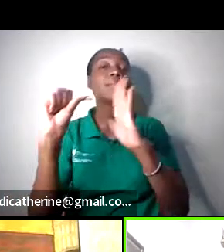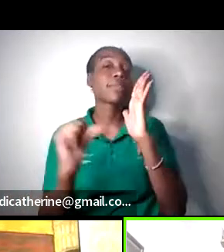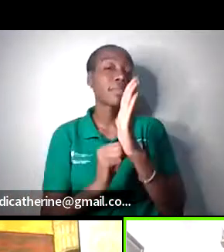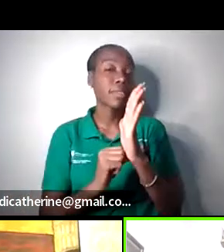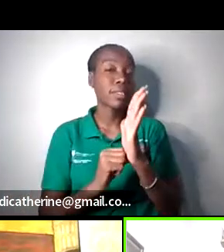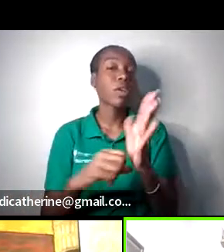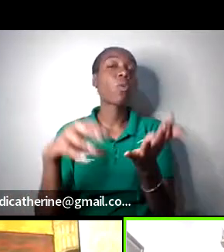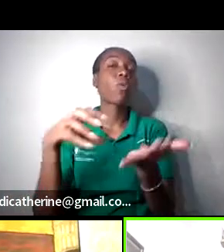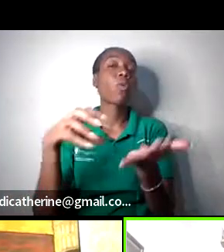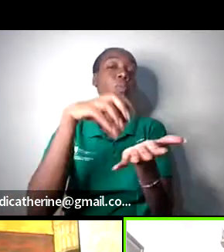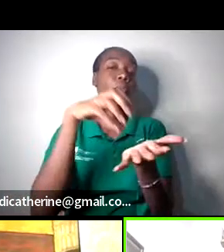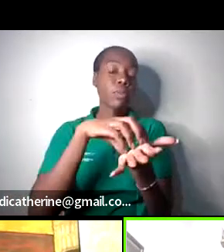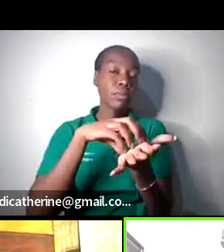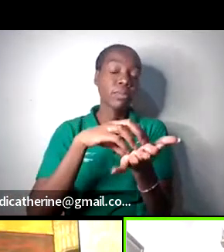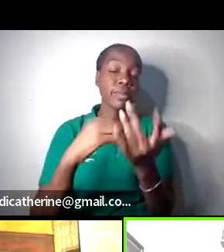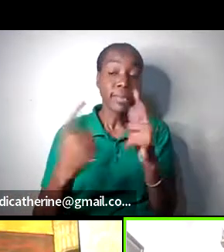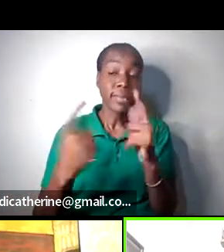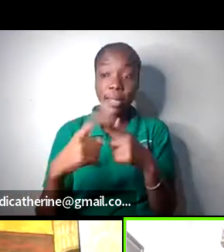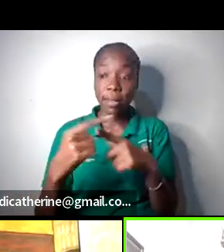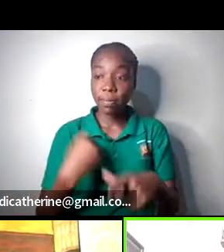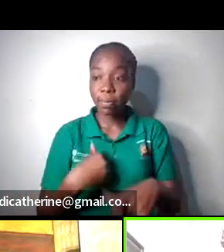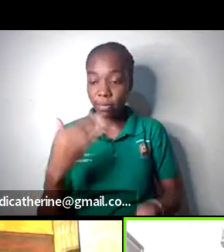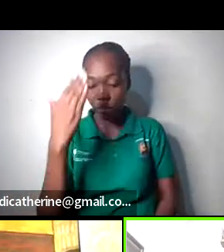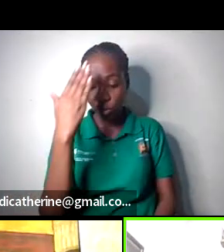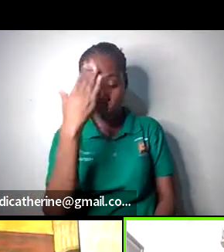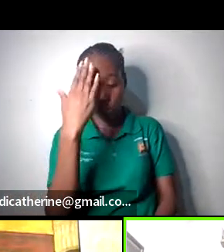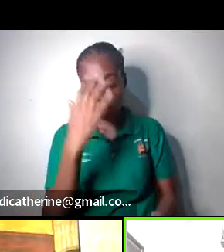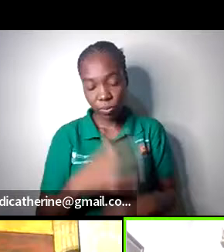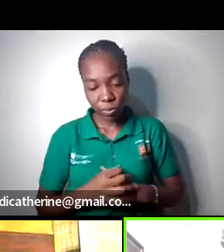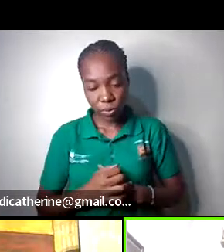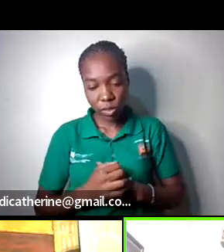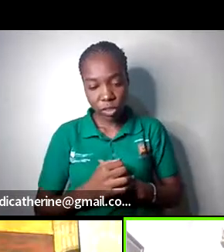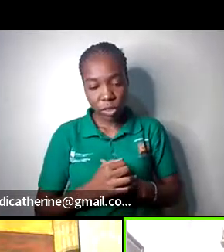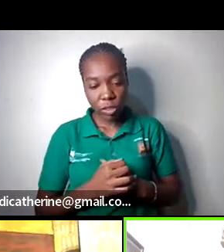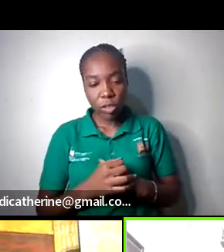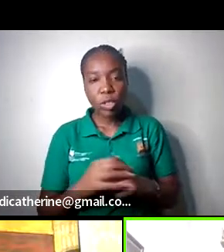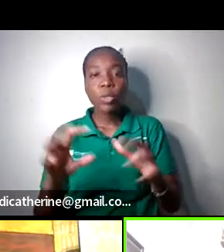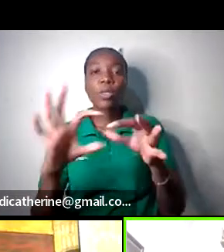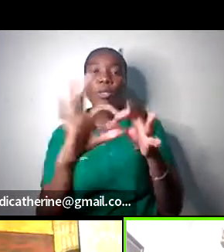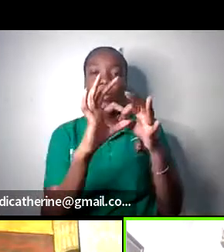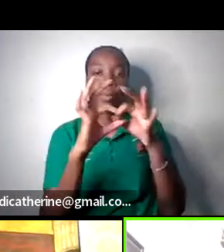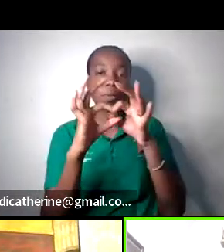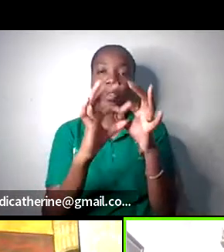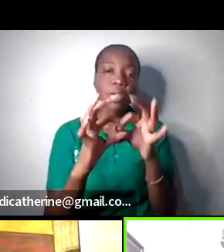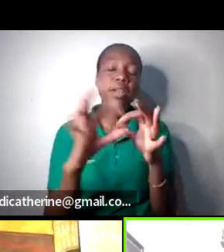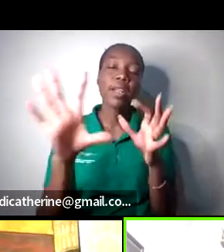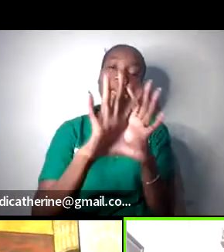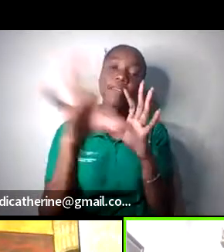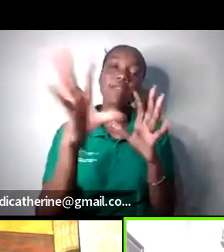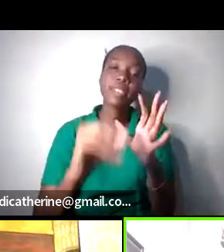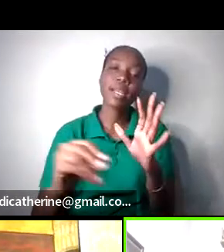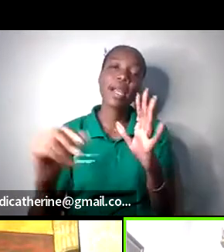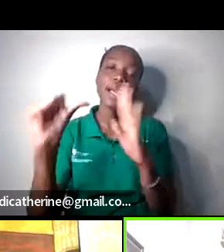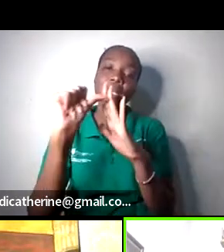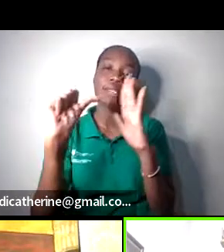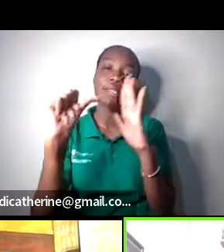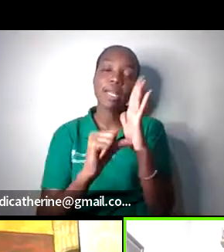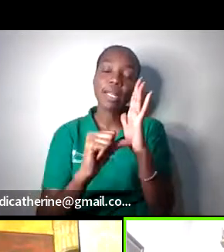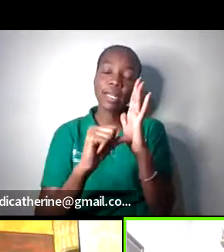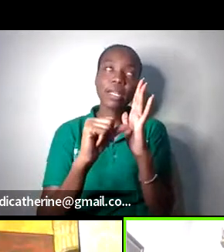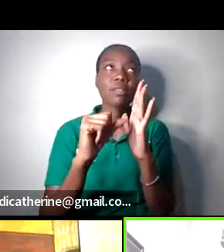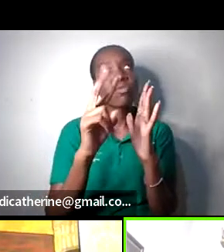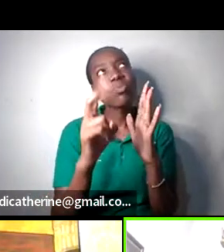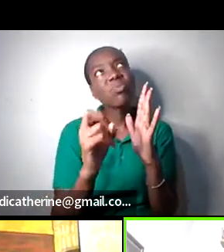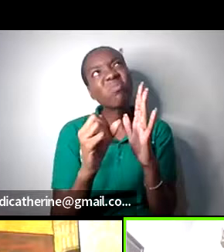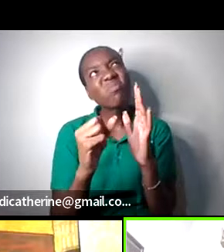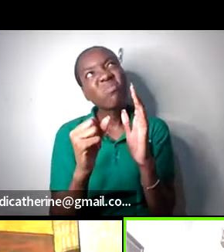I'm very cognizant of Africa Union Agenda 2063 and the aspirations that are contained in